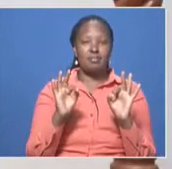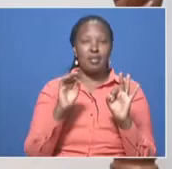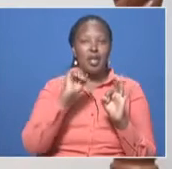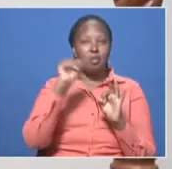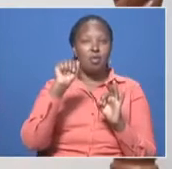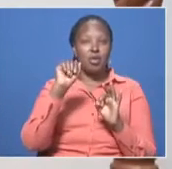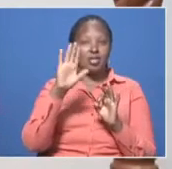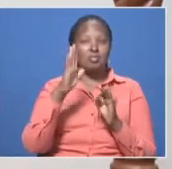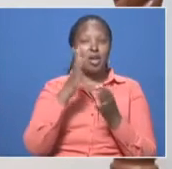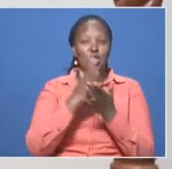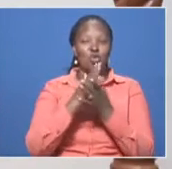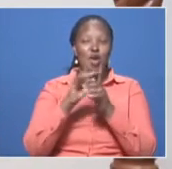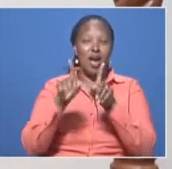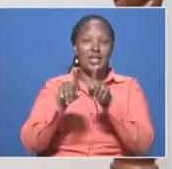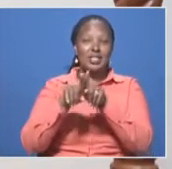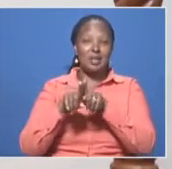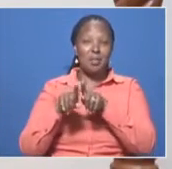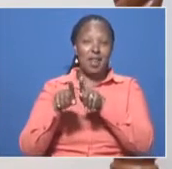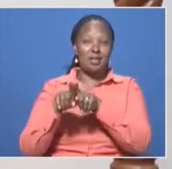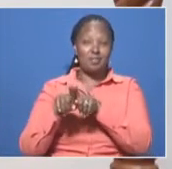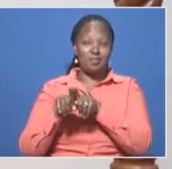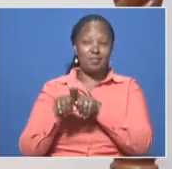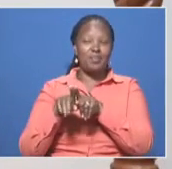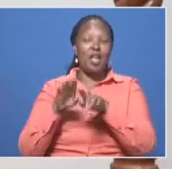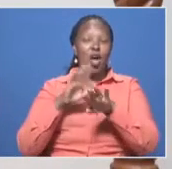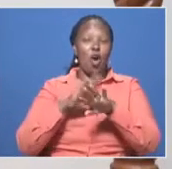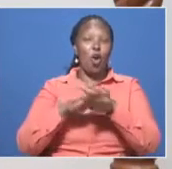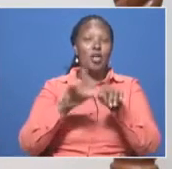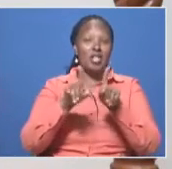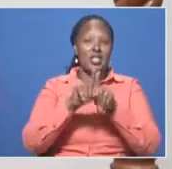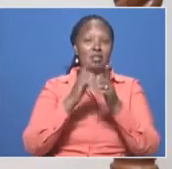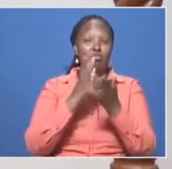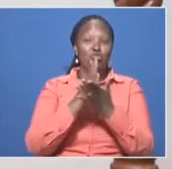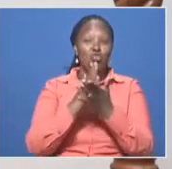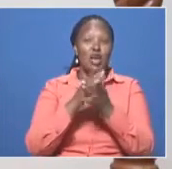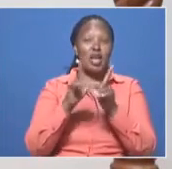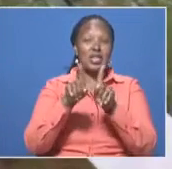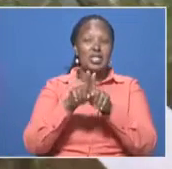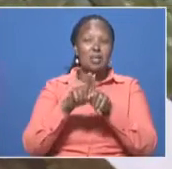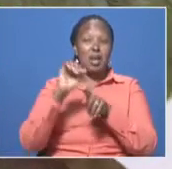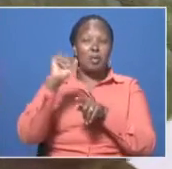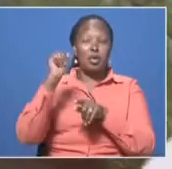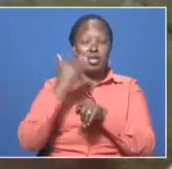indeed similar? In that sense, yes, it's similar, but I guess,